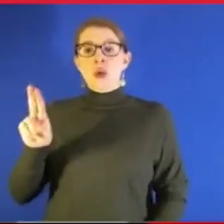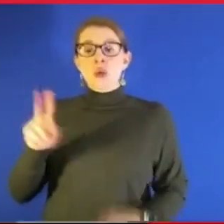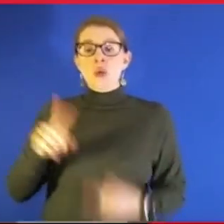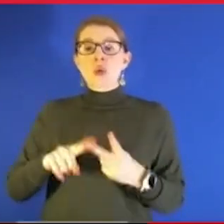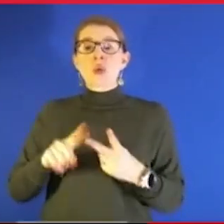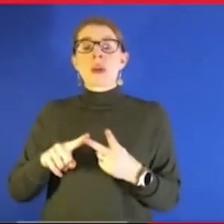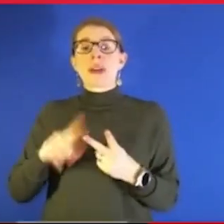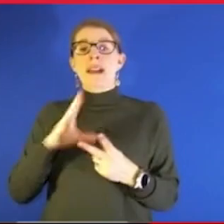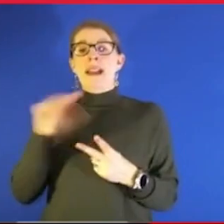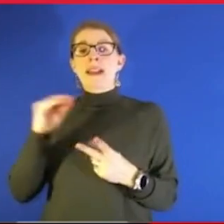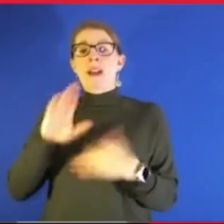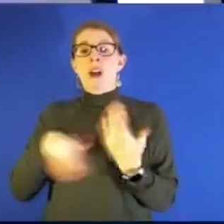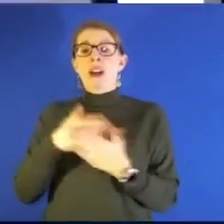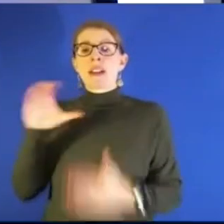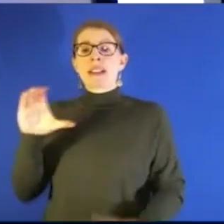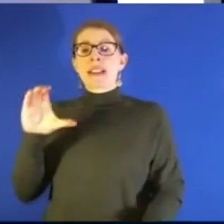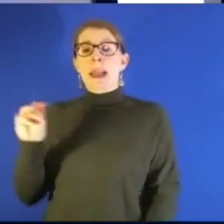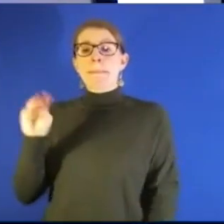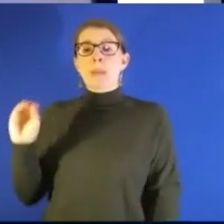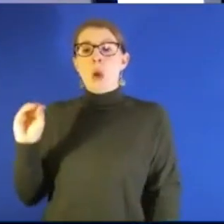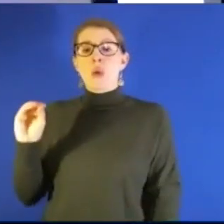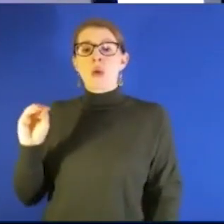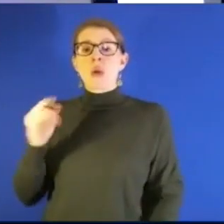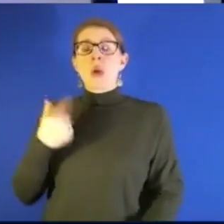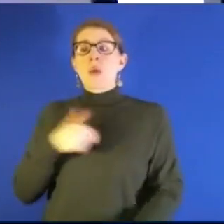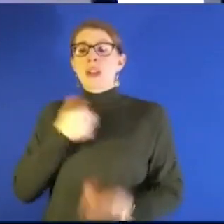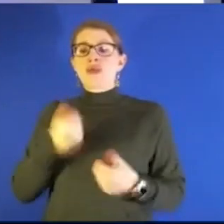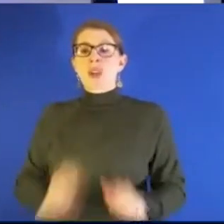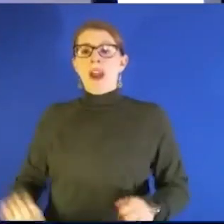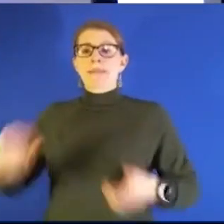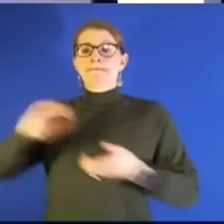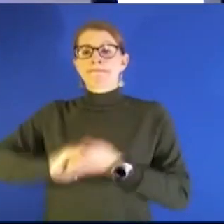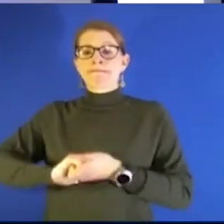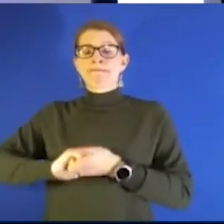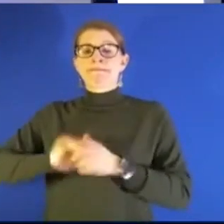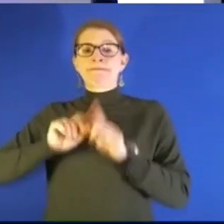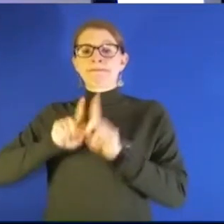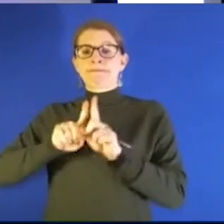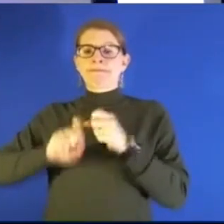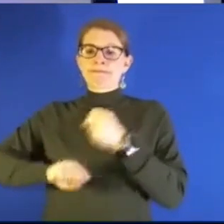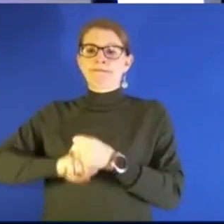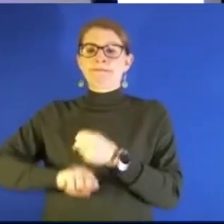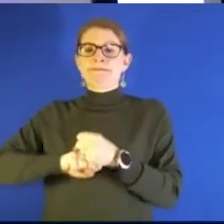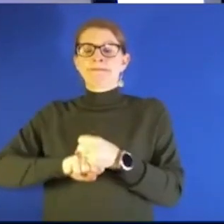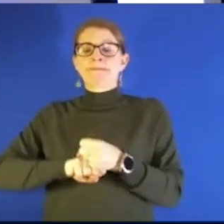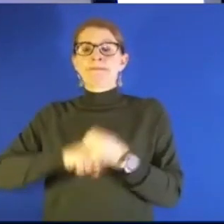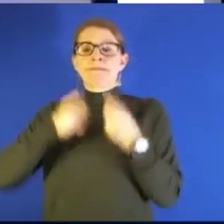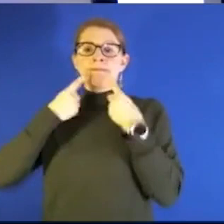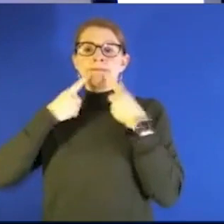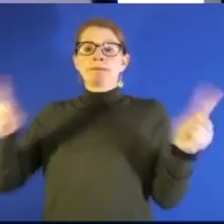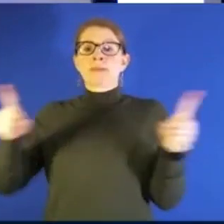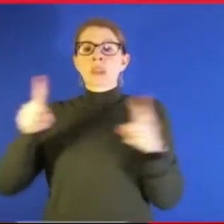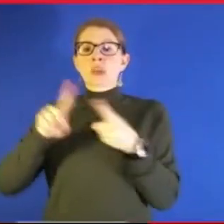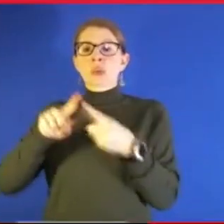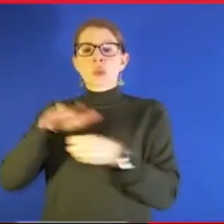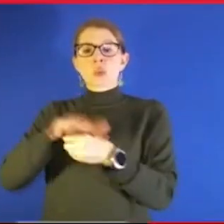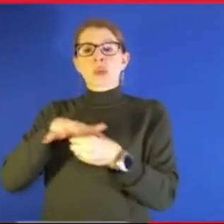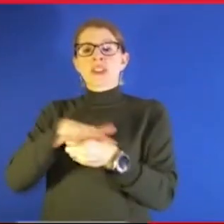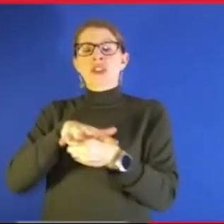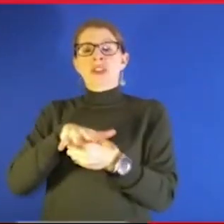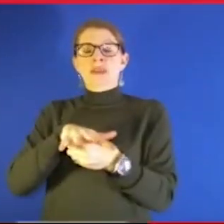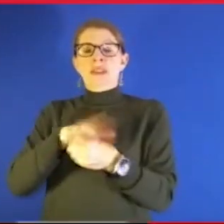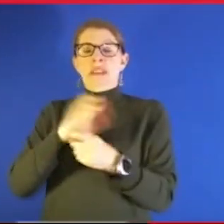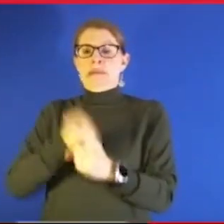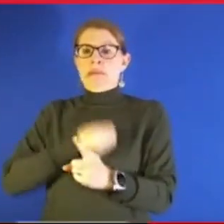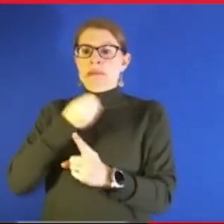all the CMOs. We've tried to stand side by side with you as you've done your presentations to the region that have been so